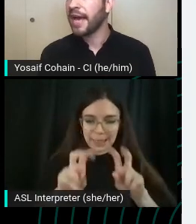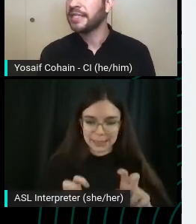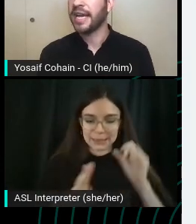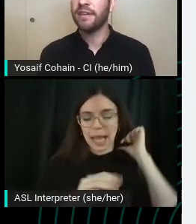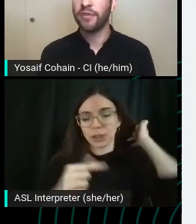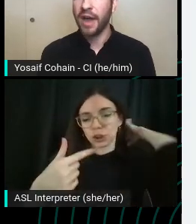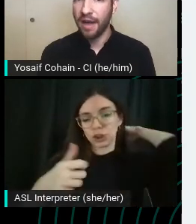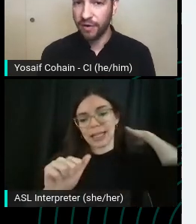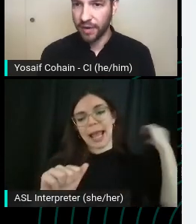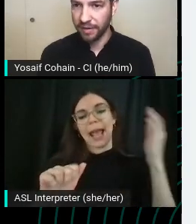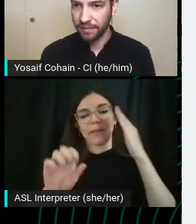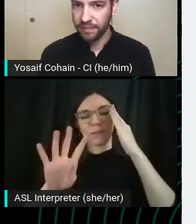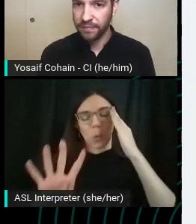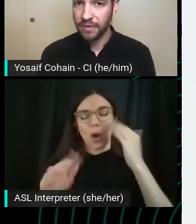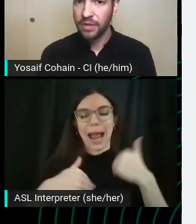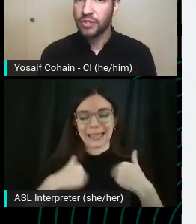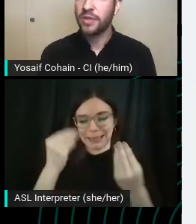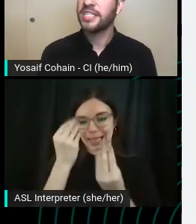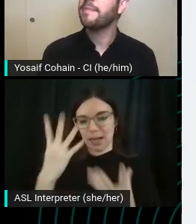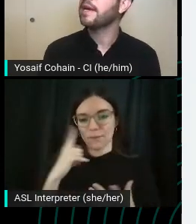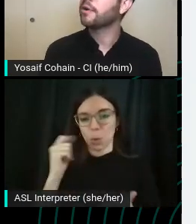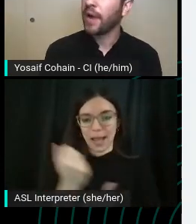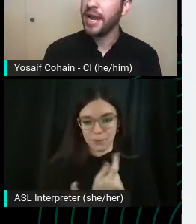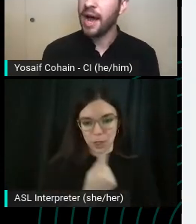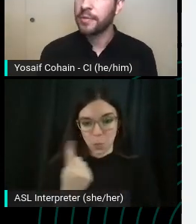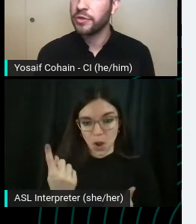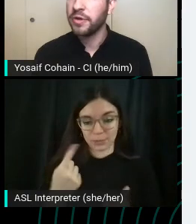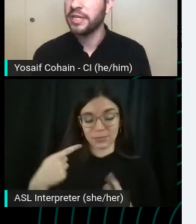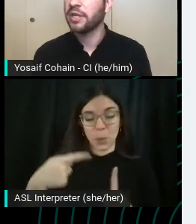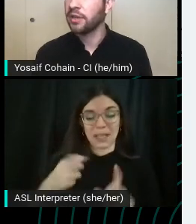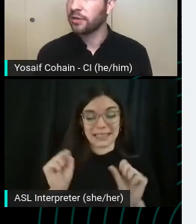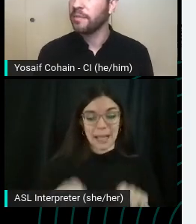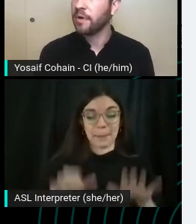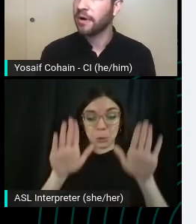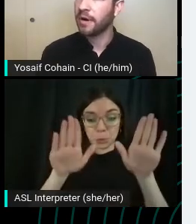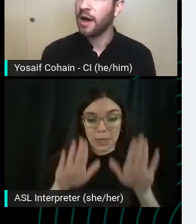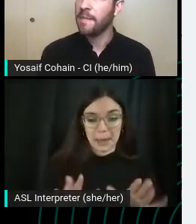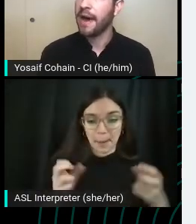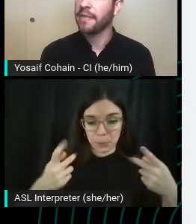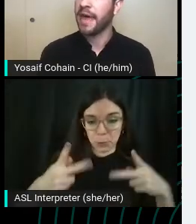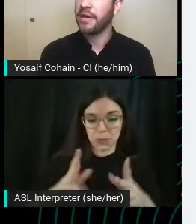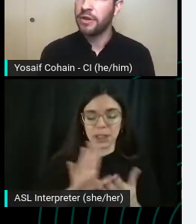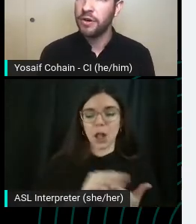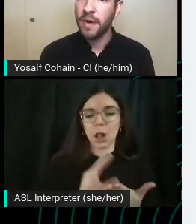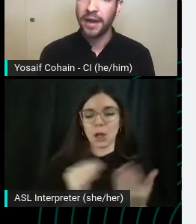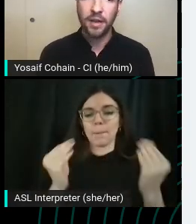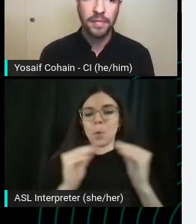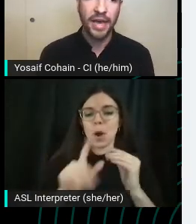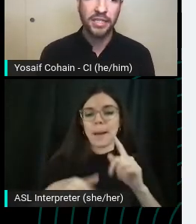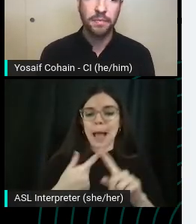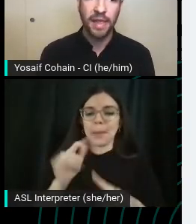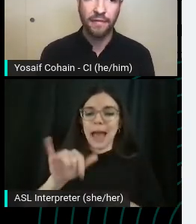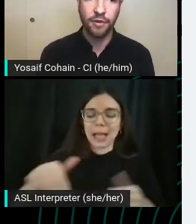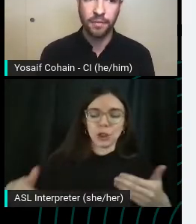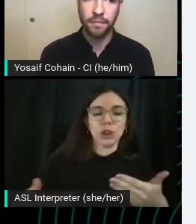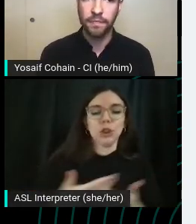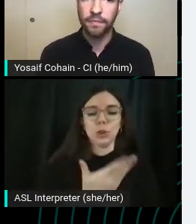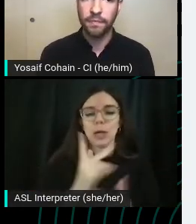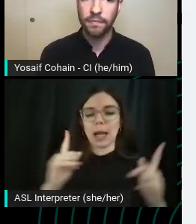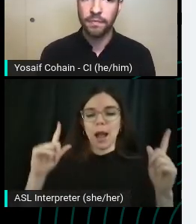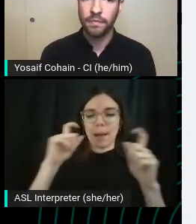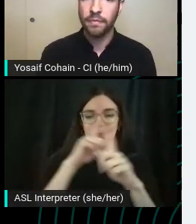GA4 has data for everyone. So this can be a great opportunity to learn more about that new and complex